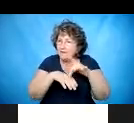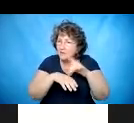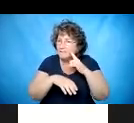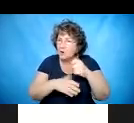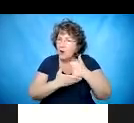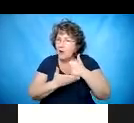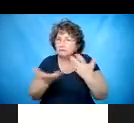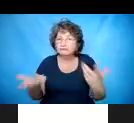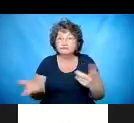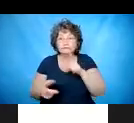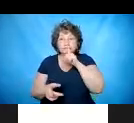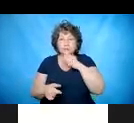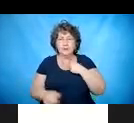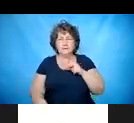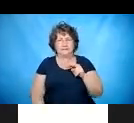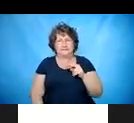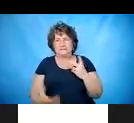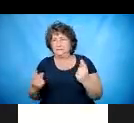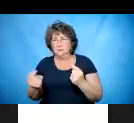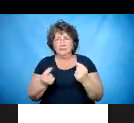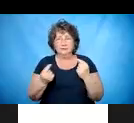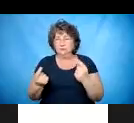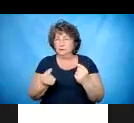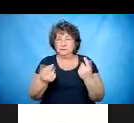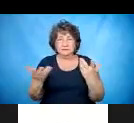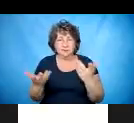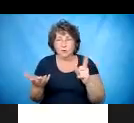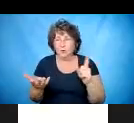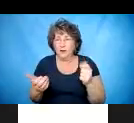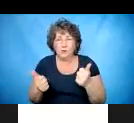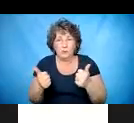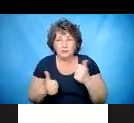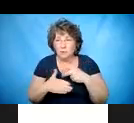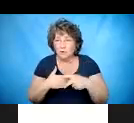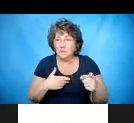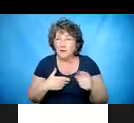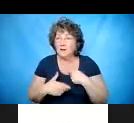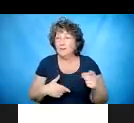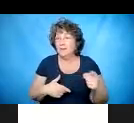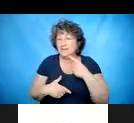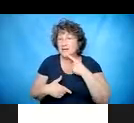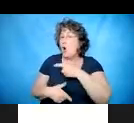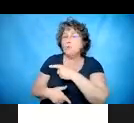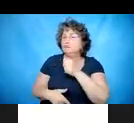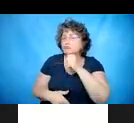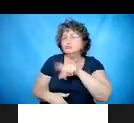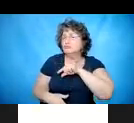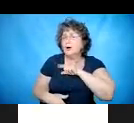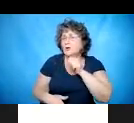And you often settle for what they say to you. You're not eligible for these